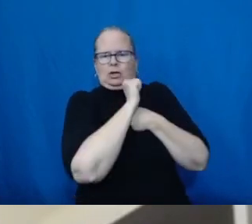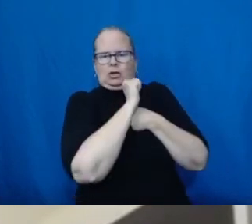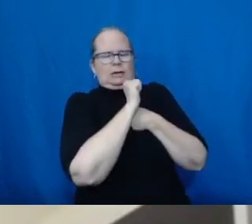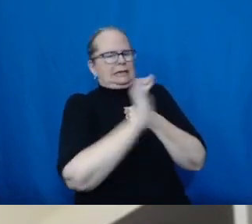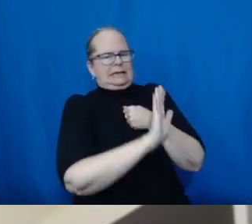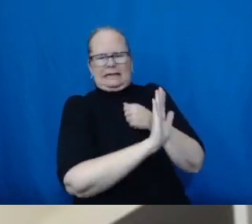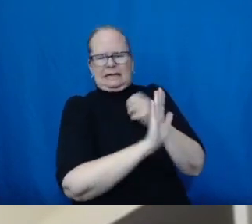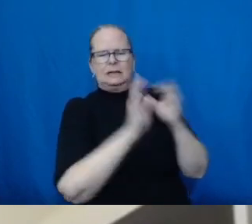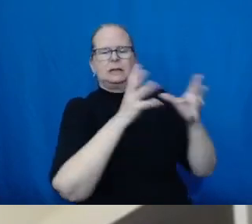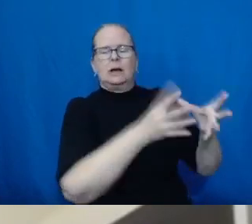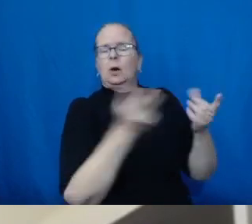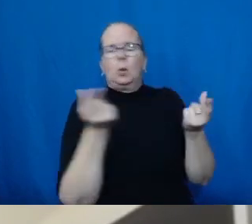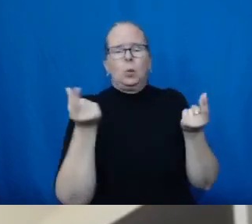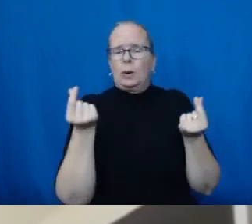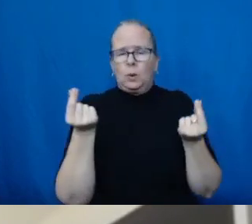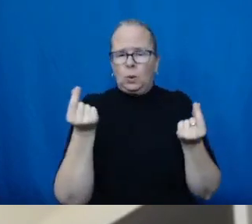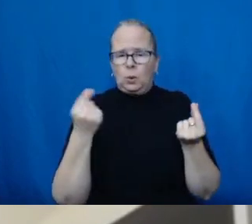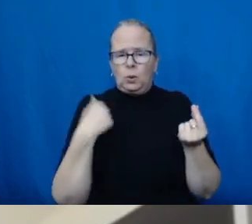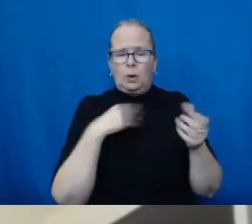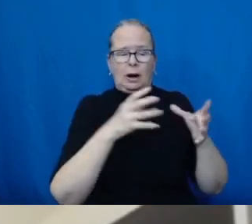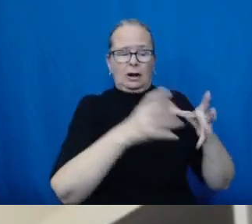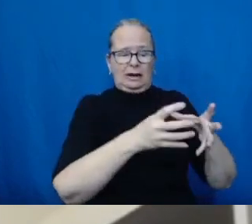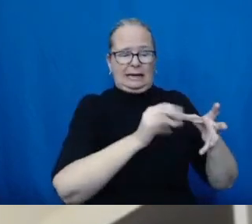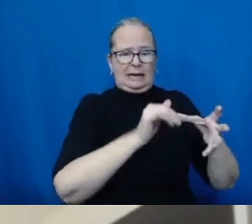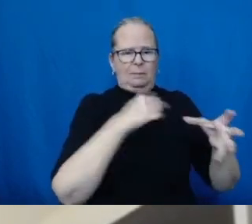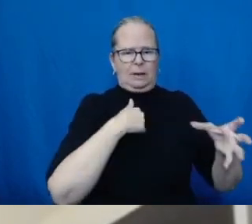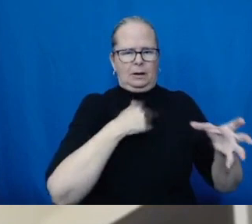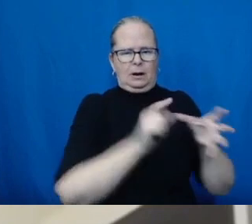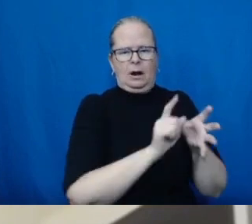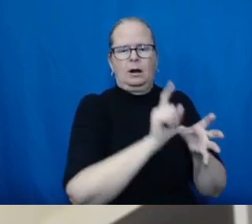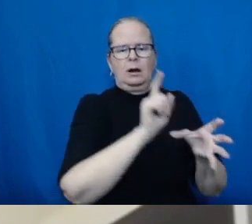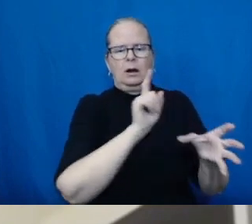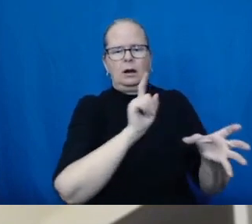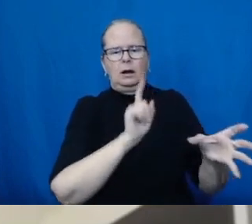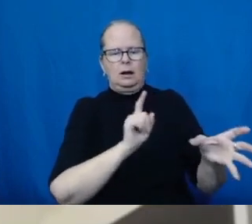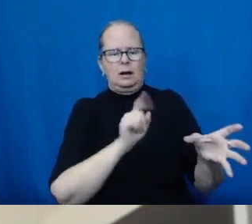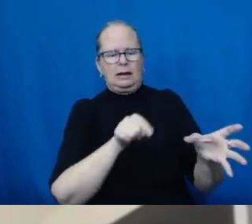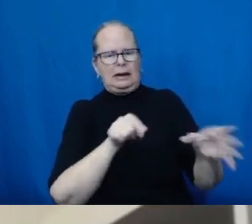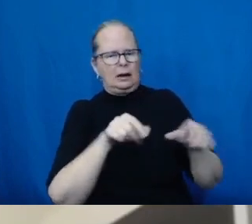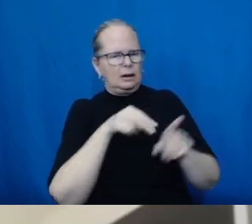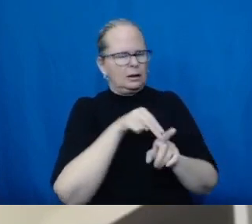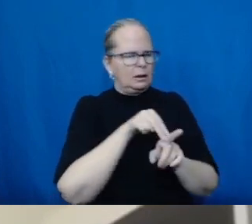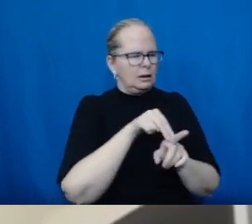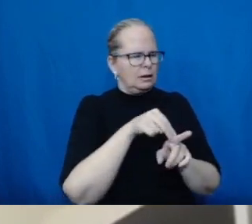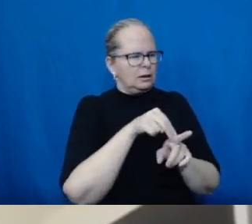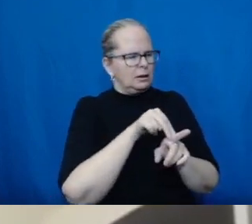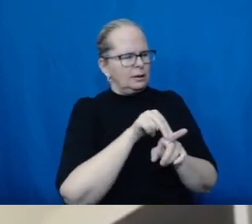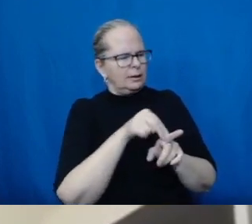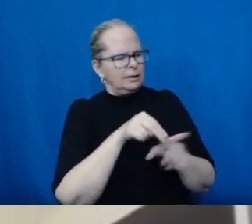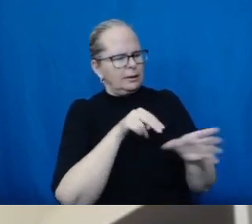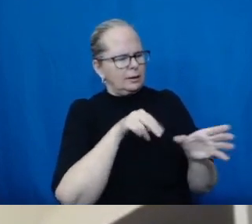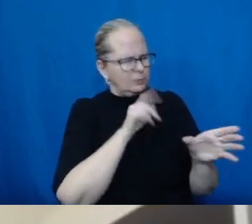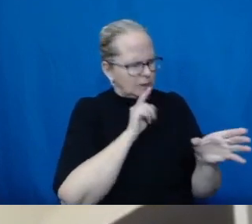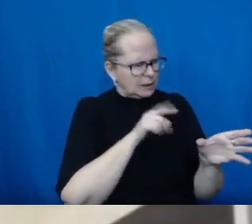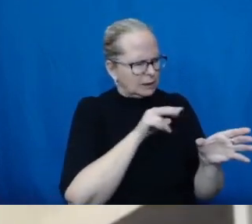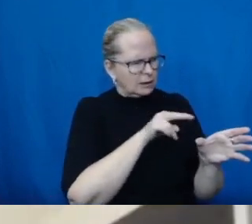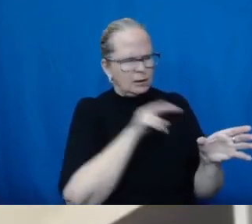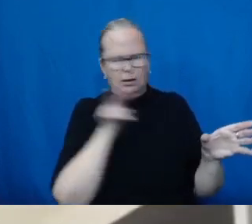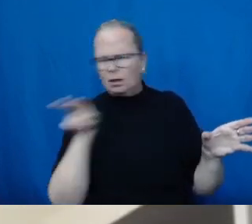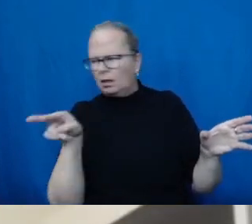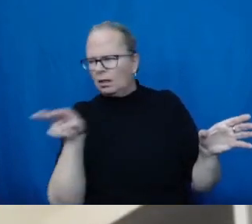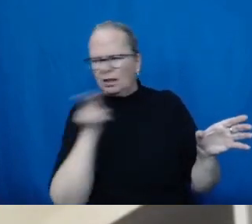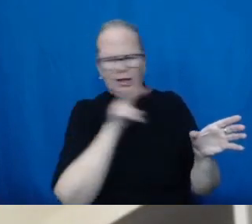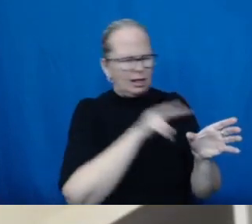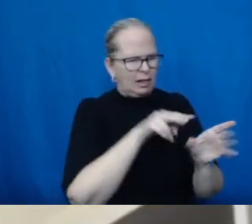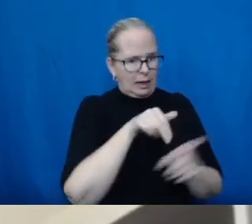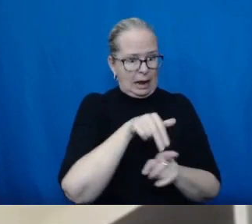just don't know who to trust. They aren't impossible to reach, but they're harder to find. So once you've figured out who some of